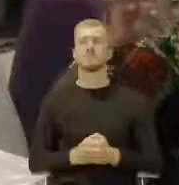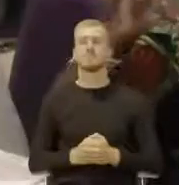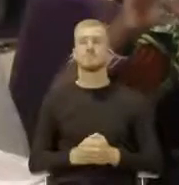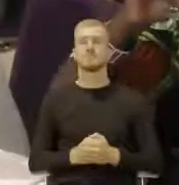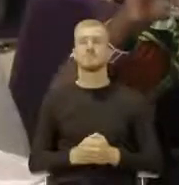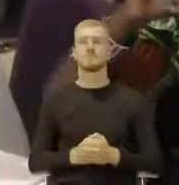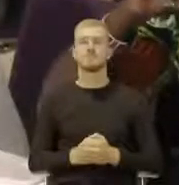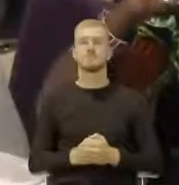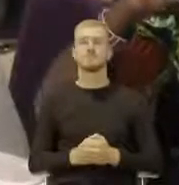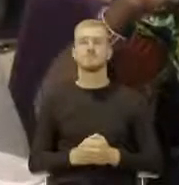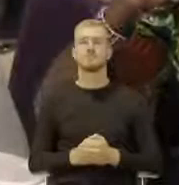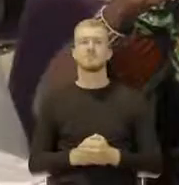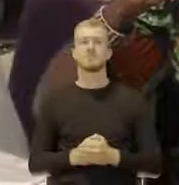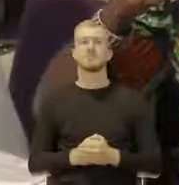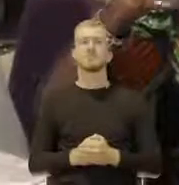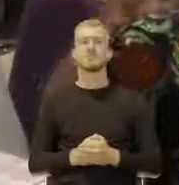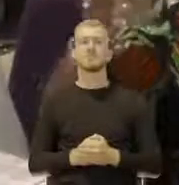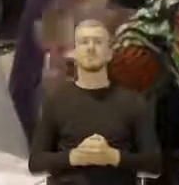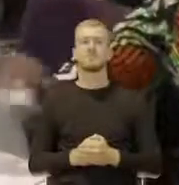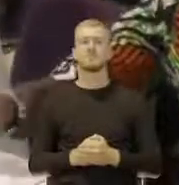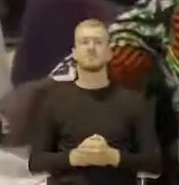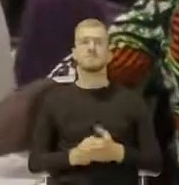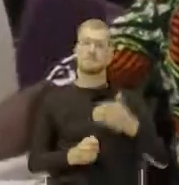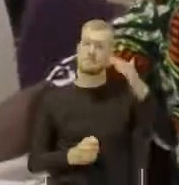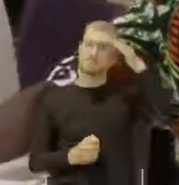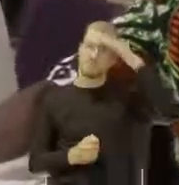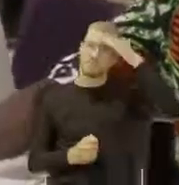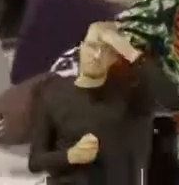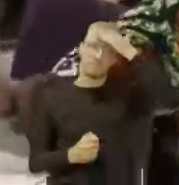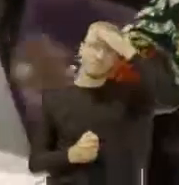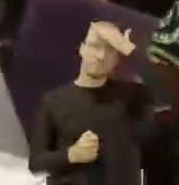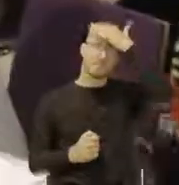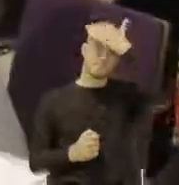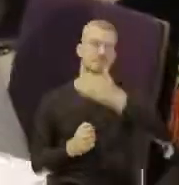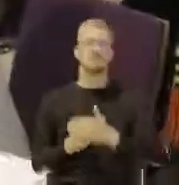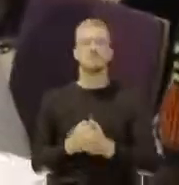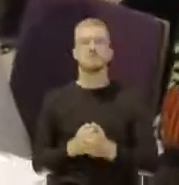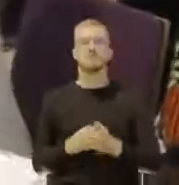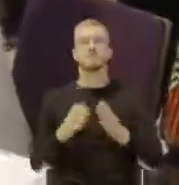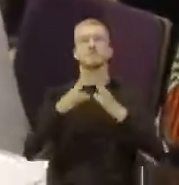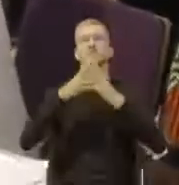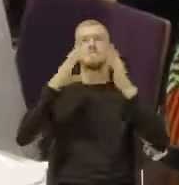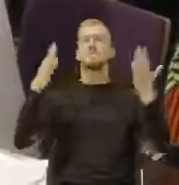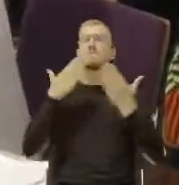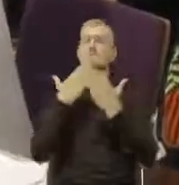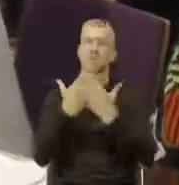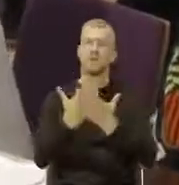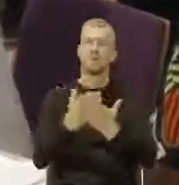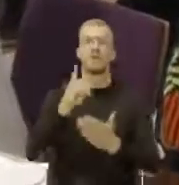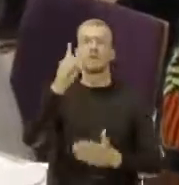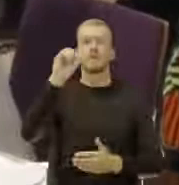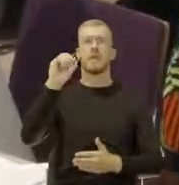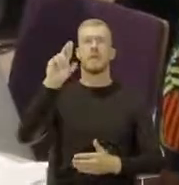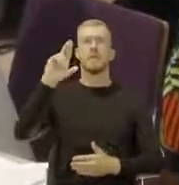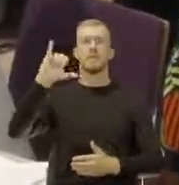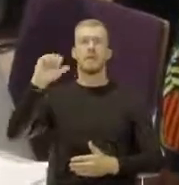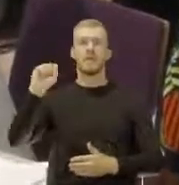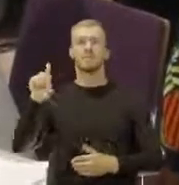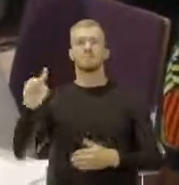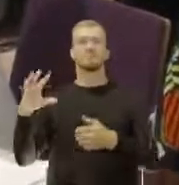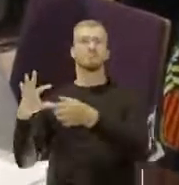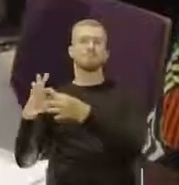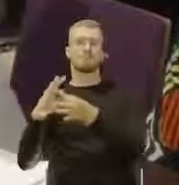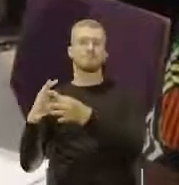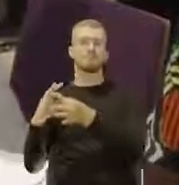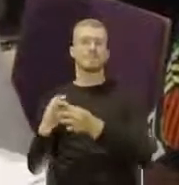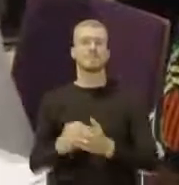Thank you. Thank you very much, Daria, for the continued partnership of PSI, but also for those very concrete proposals to